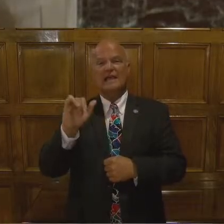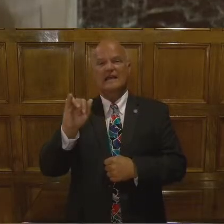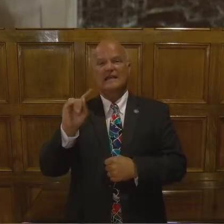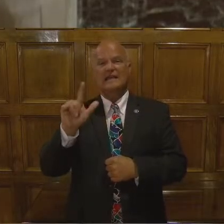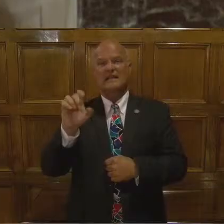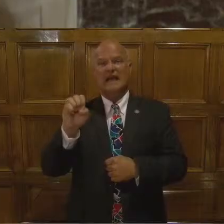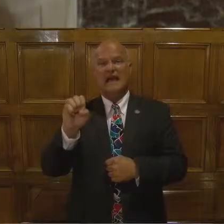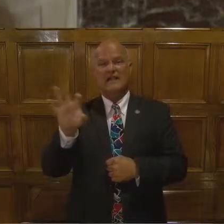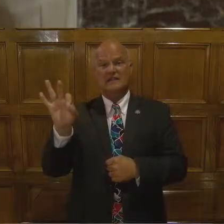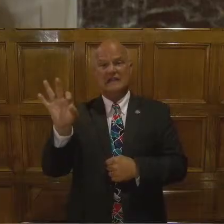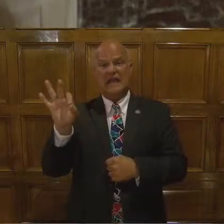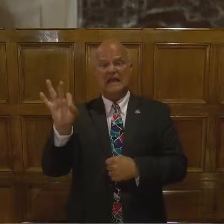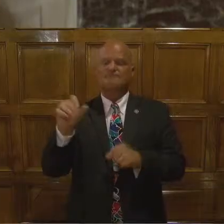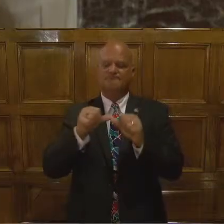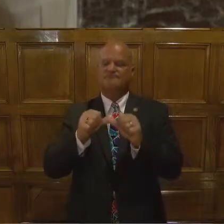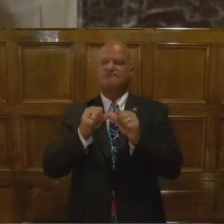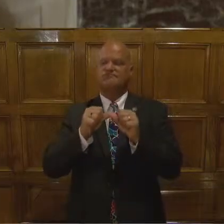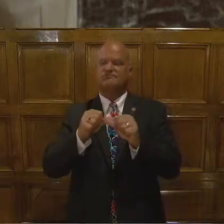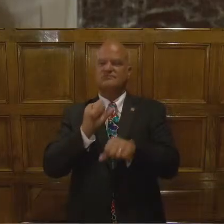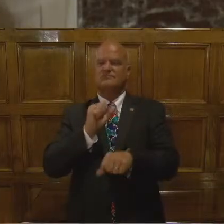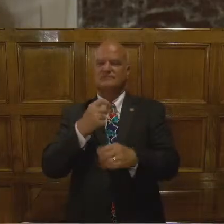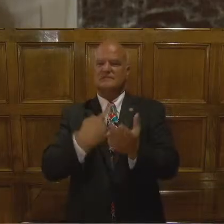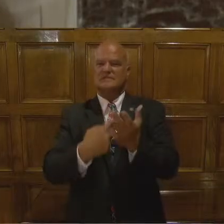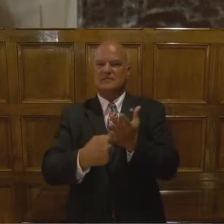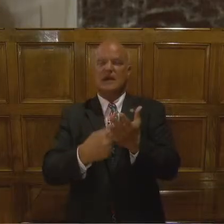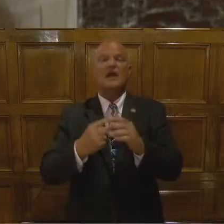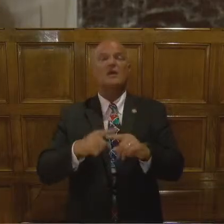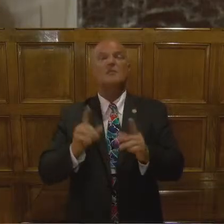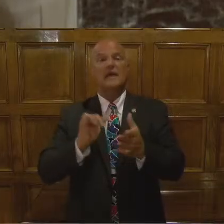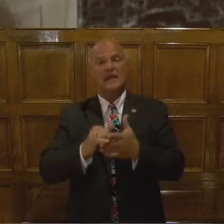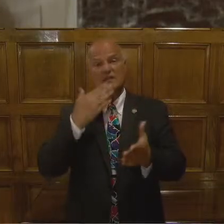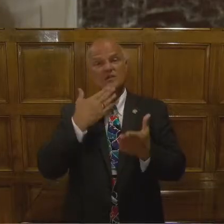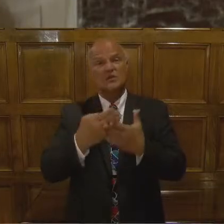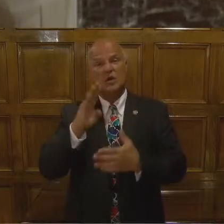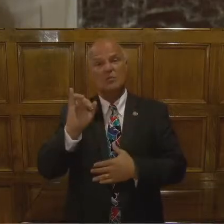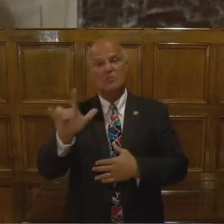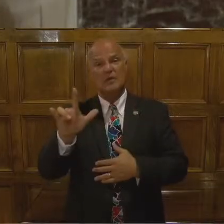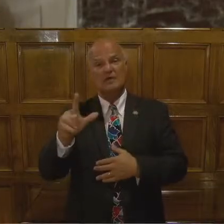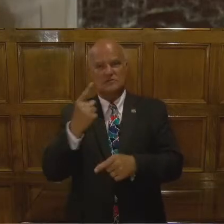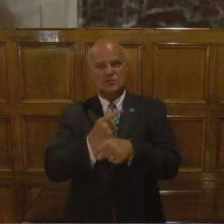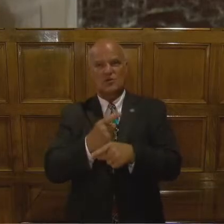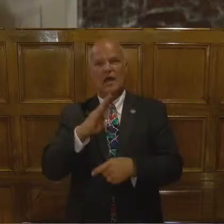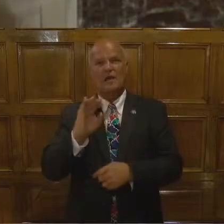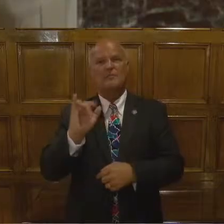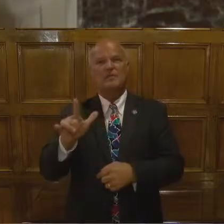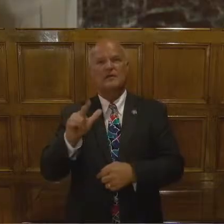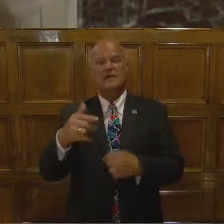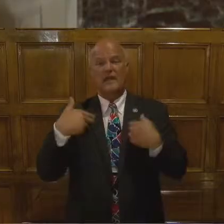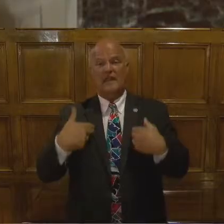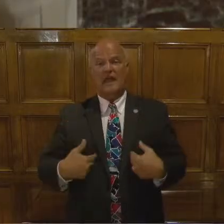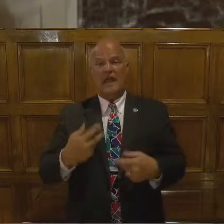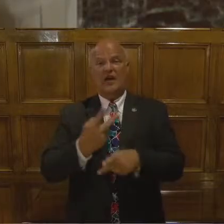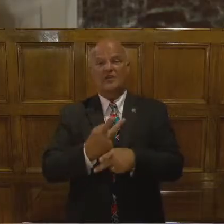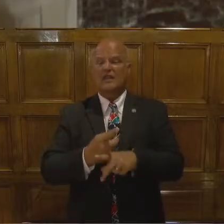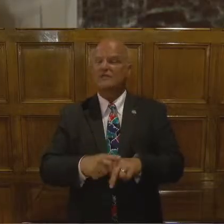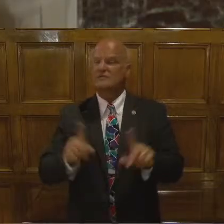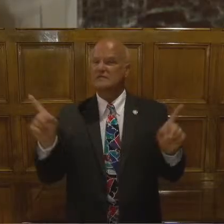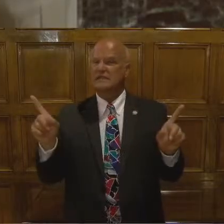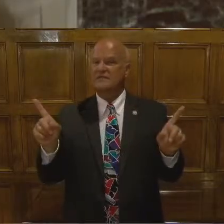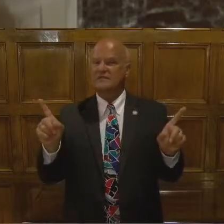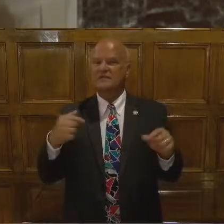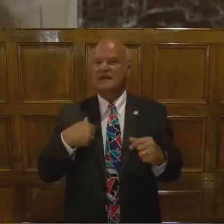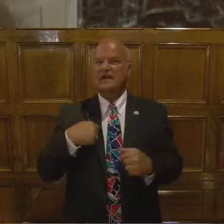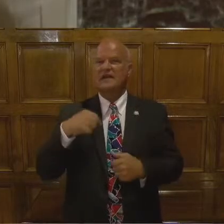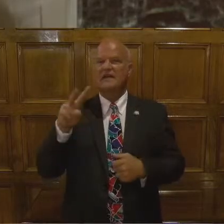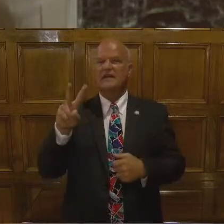be a debate that continues, but I think that was a good bill and it was a right bill. The health care was a different issue that I